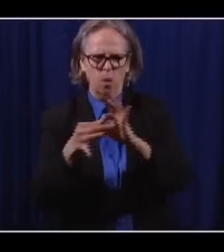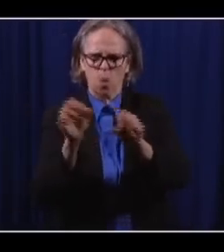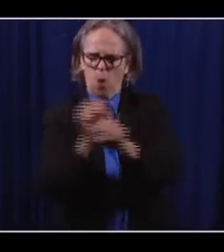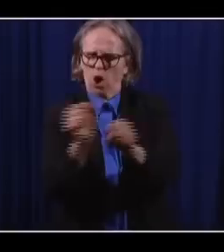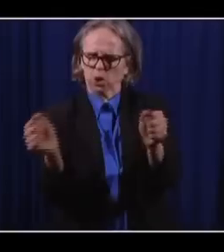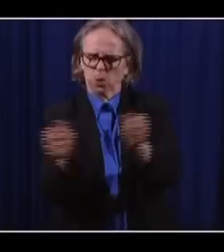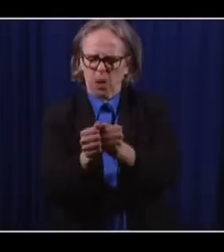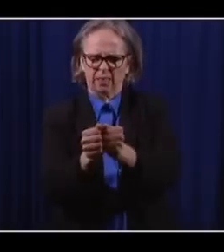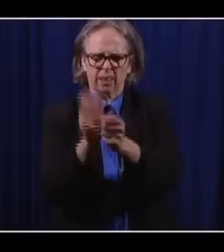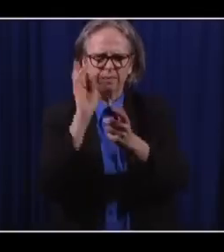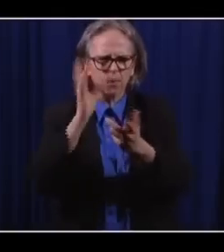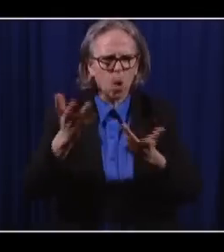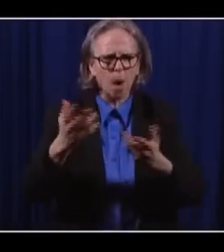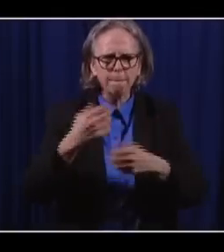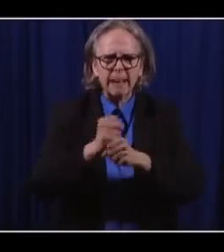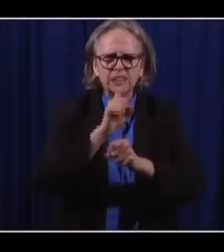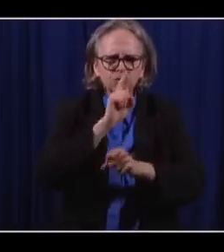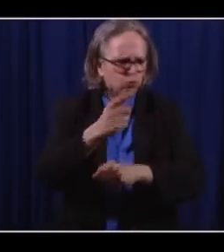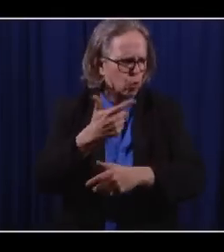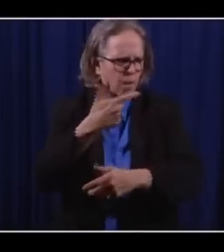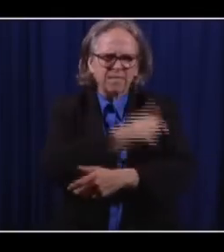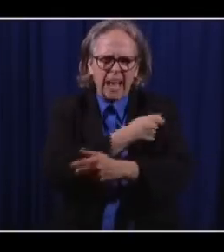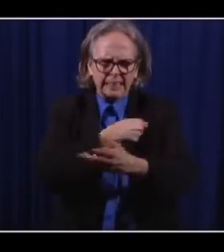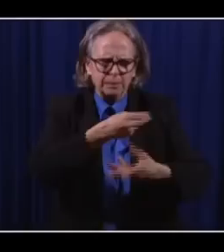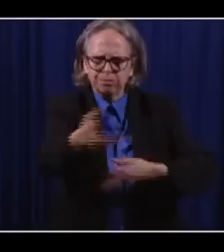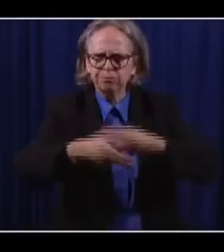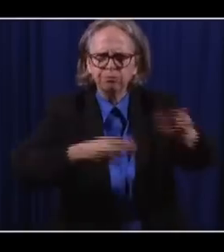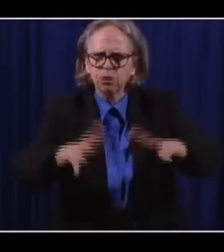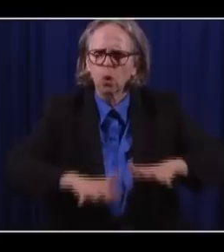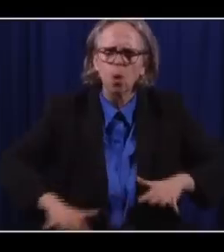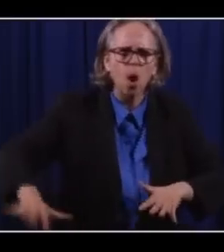Since the start of the COVID emergency, Ursel